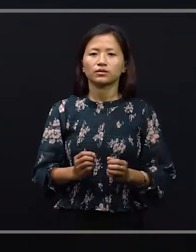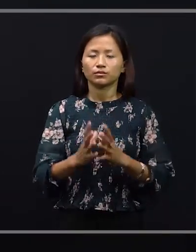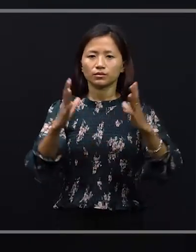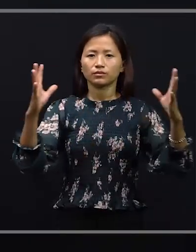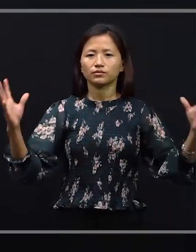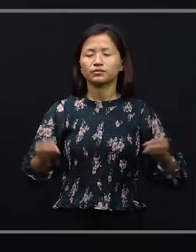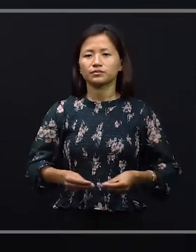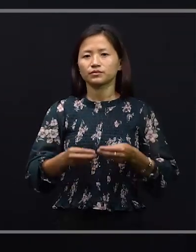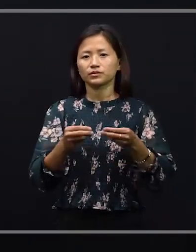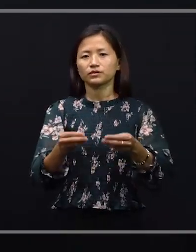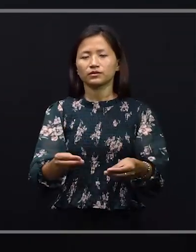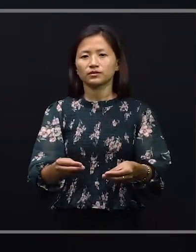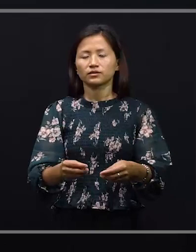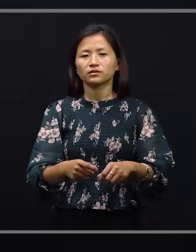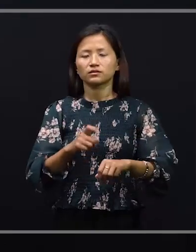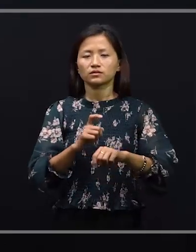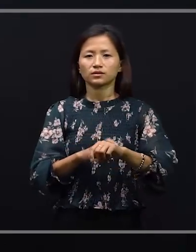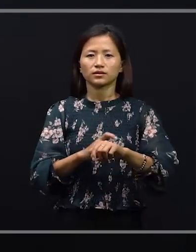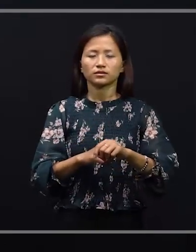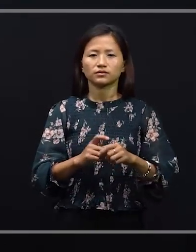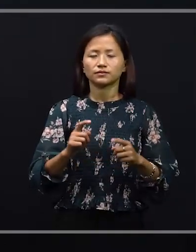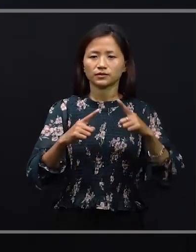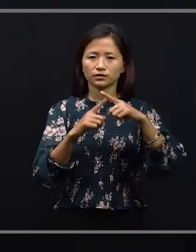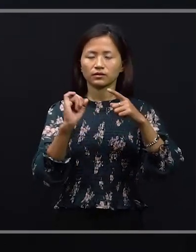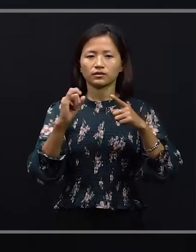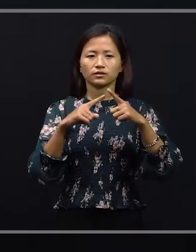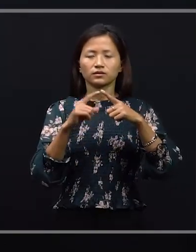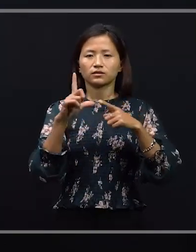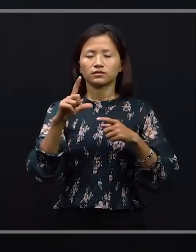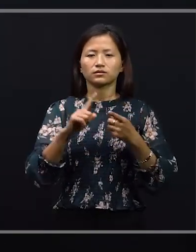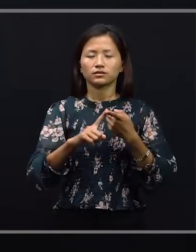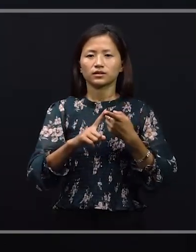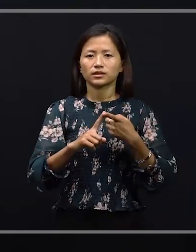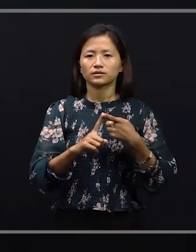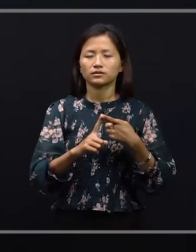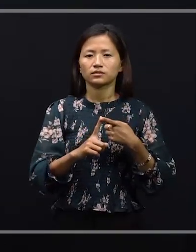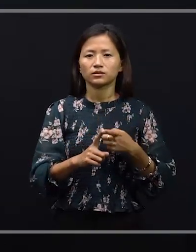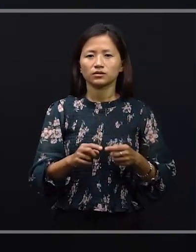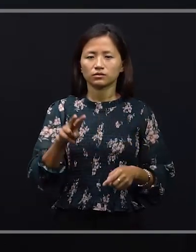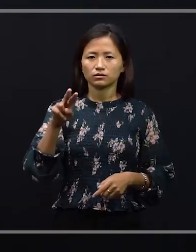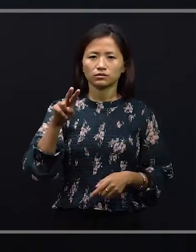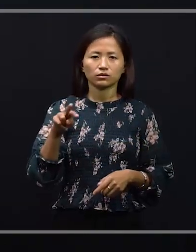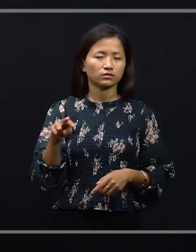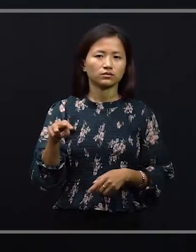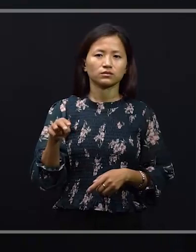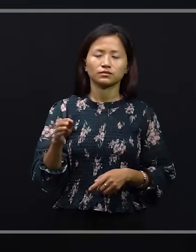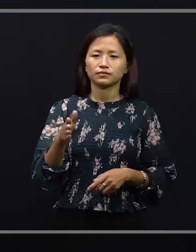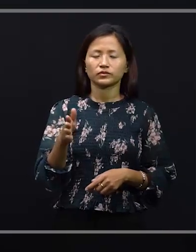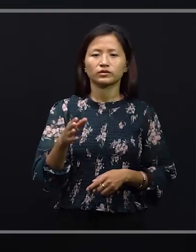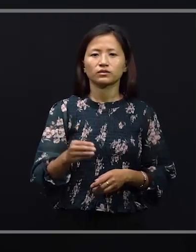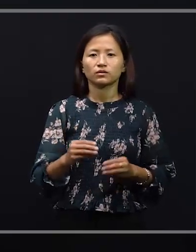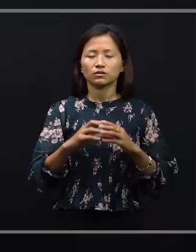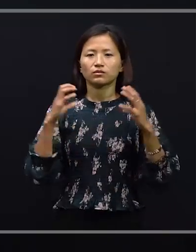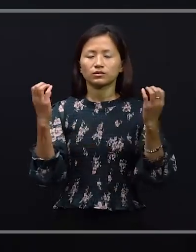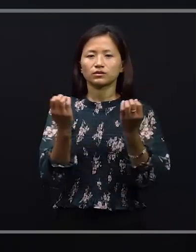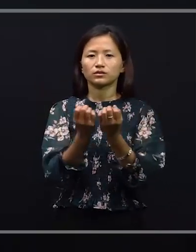Indians were also given the title. They were knighted by the Britishers. So during this non-cooperation movement, again, many of